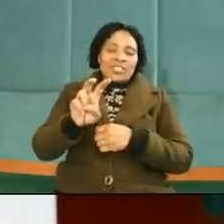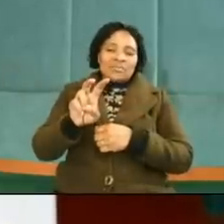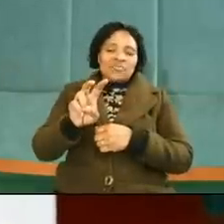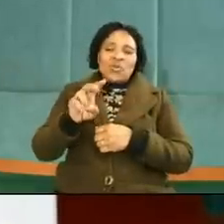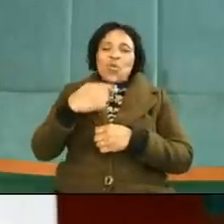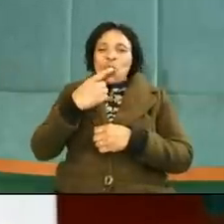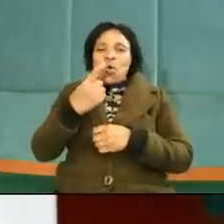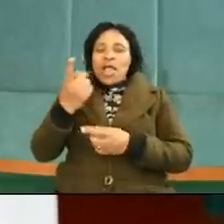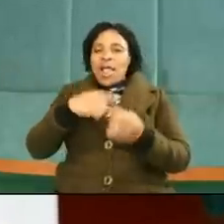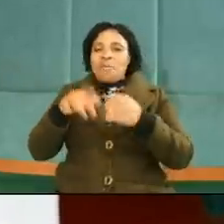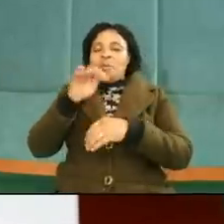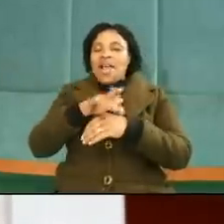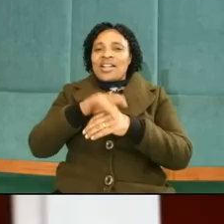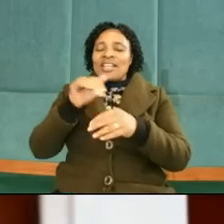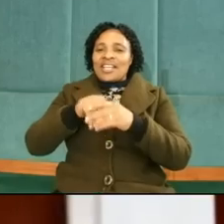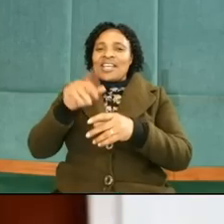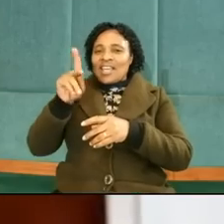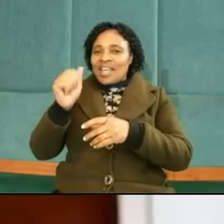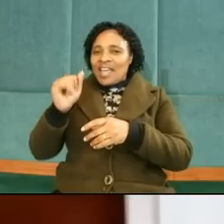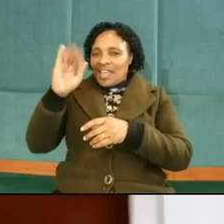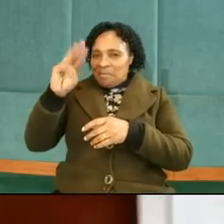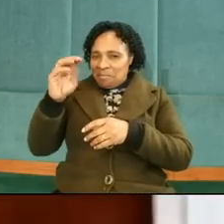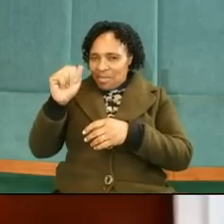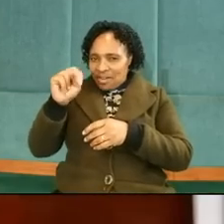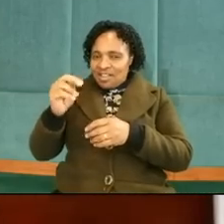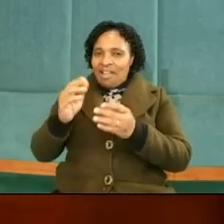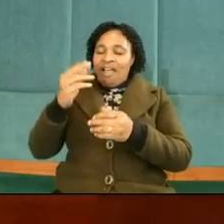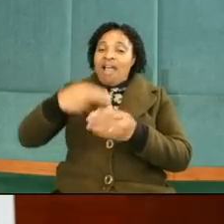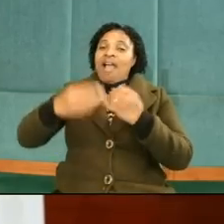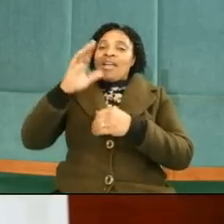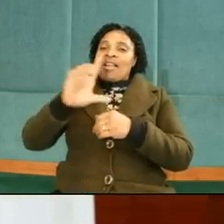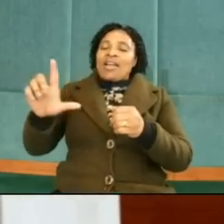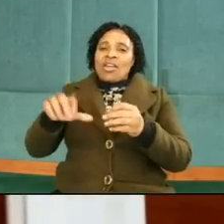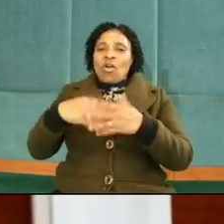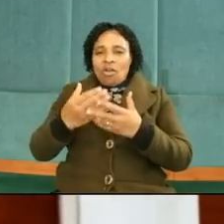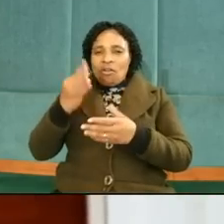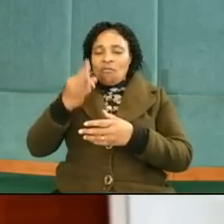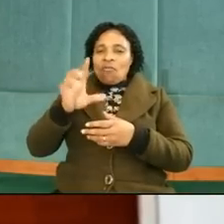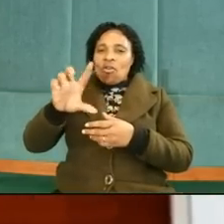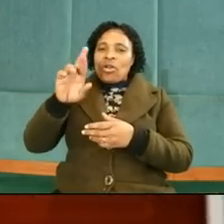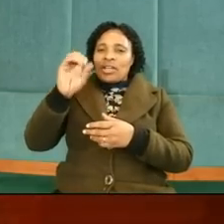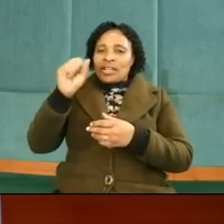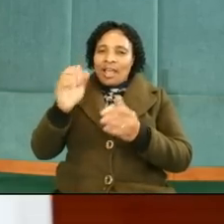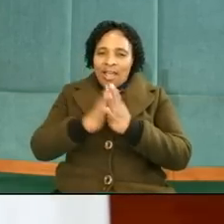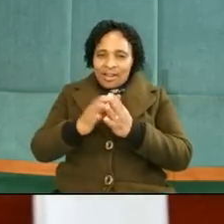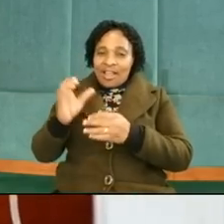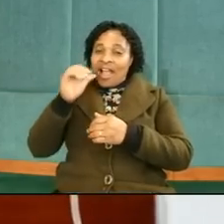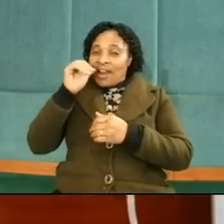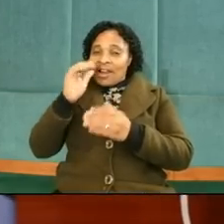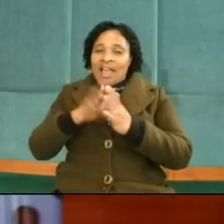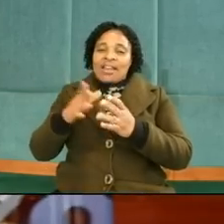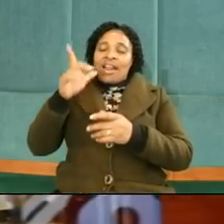early in the Cayman Islands or in South Florida or in Toronto, Canada, or in the